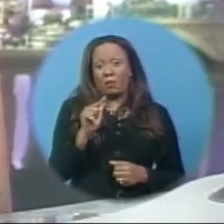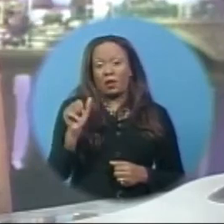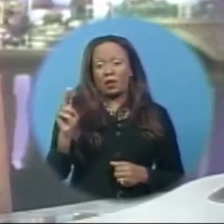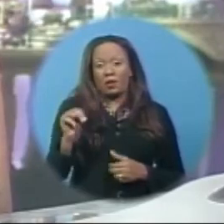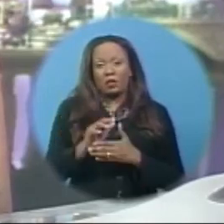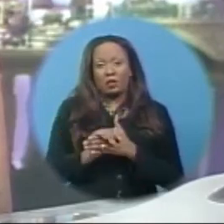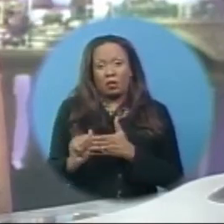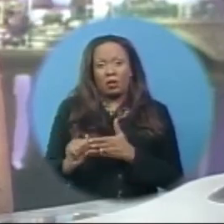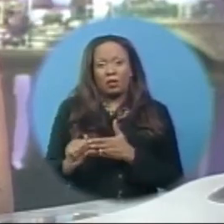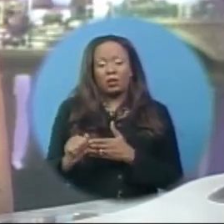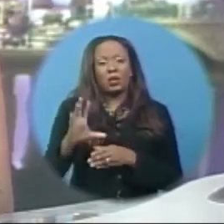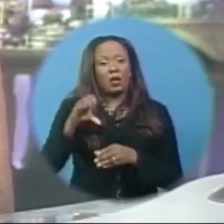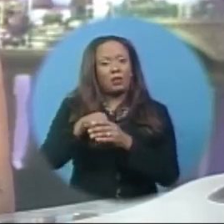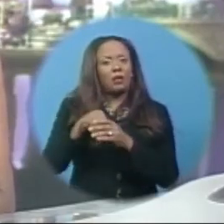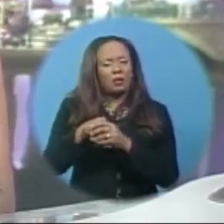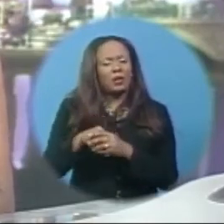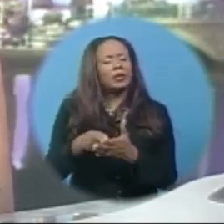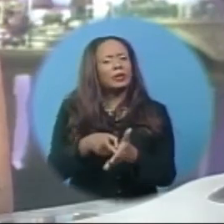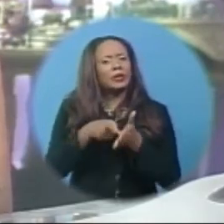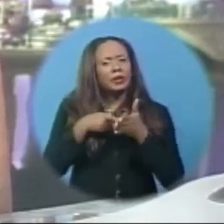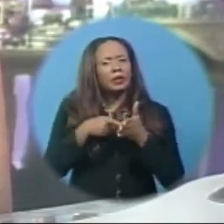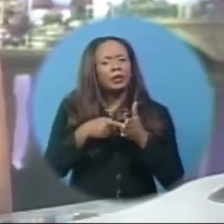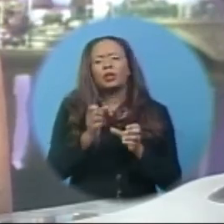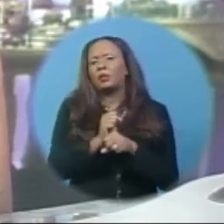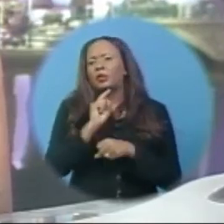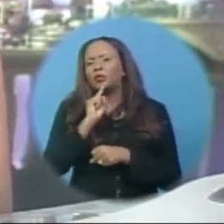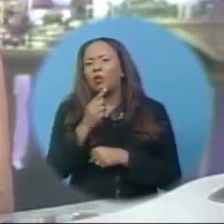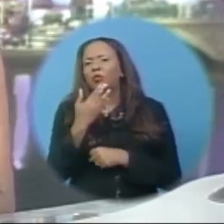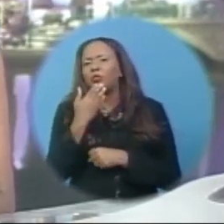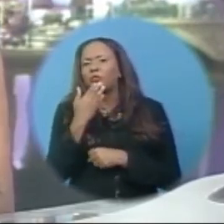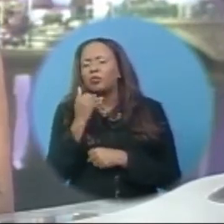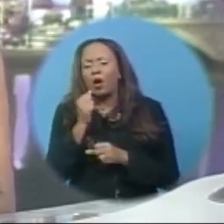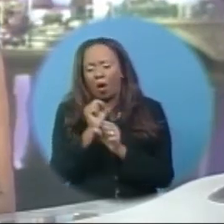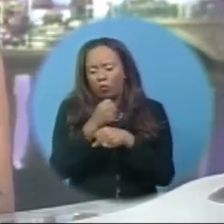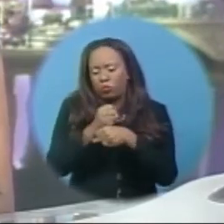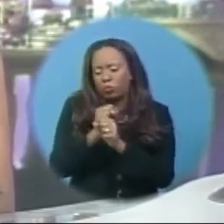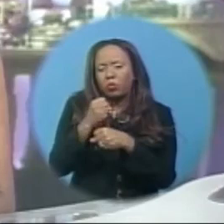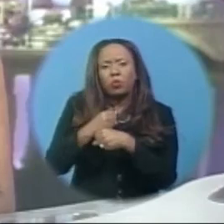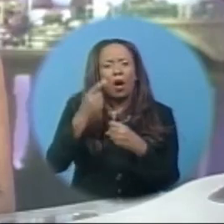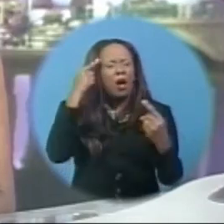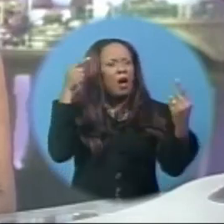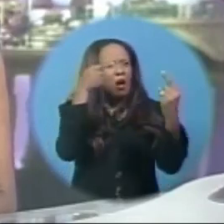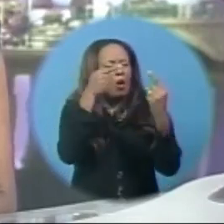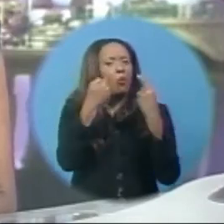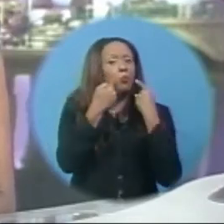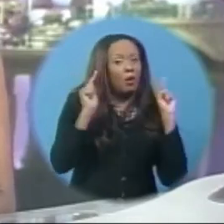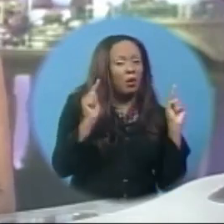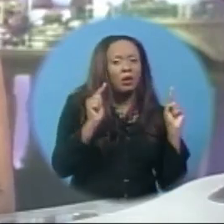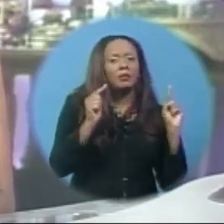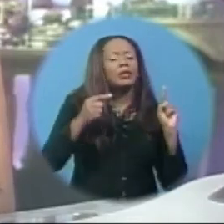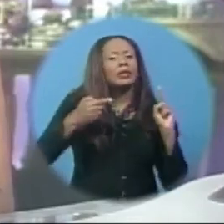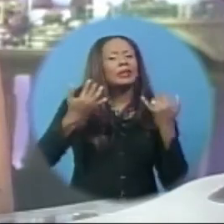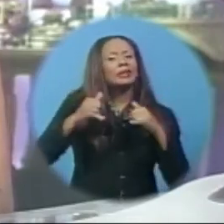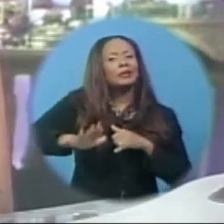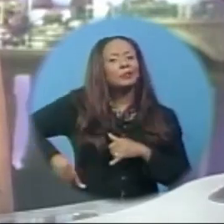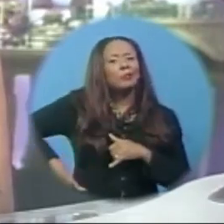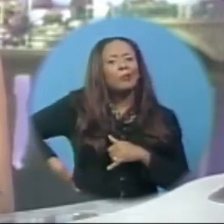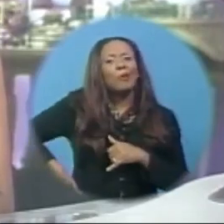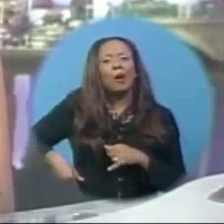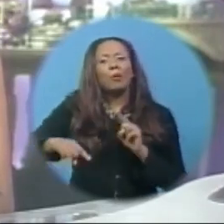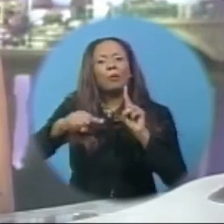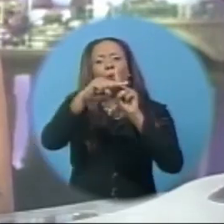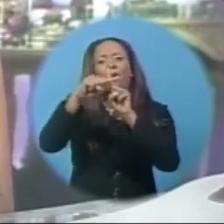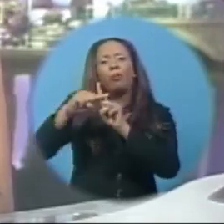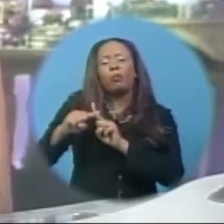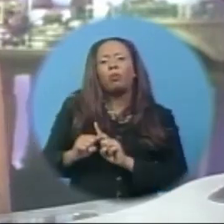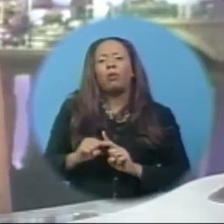the next 3 years to ensure the sugar production targets are met, there has not been any positive impact on the financial state of the